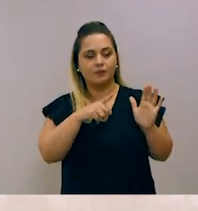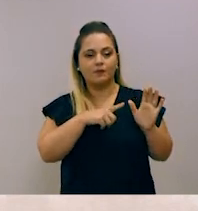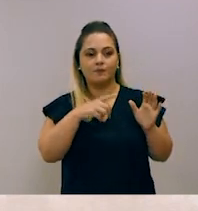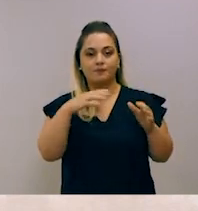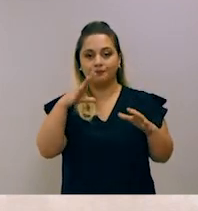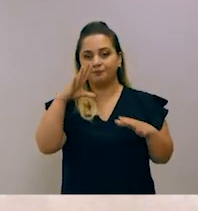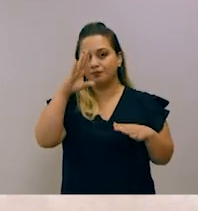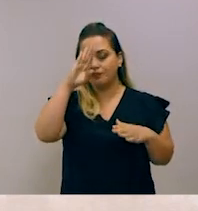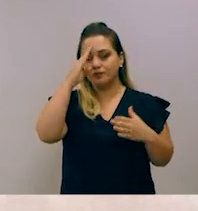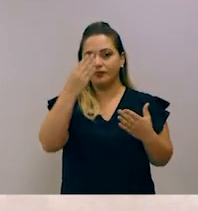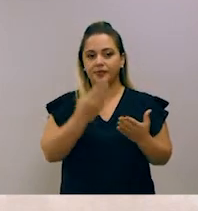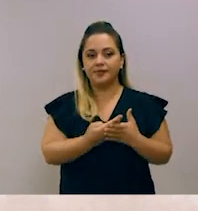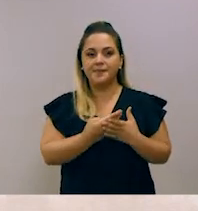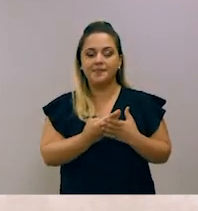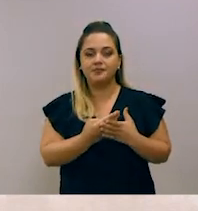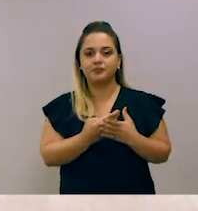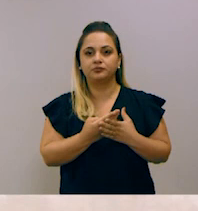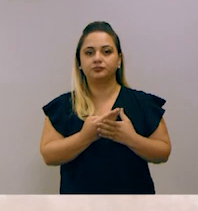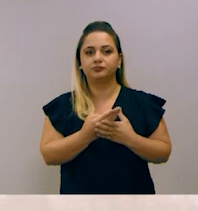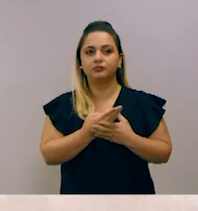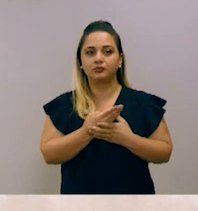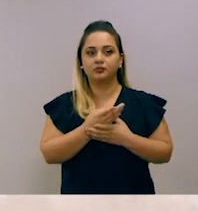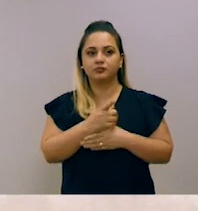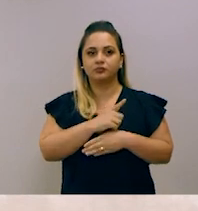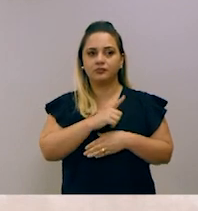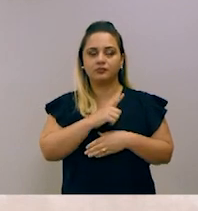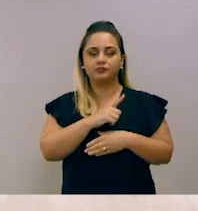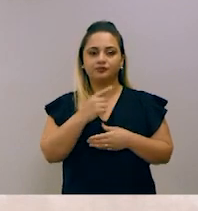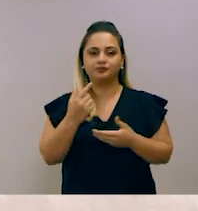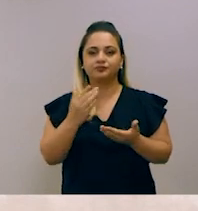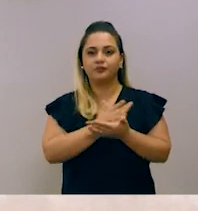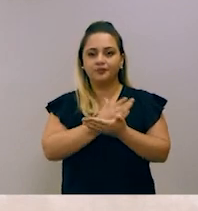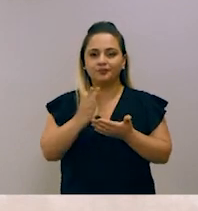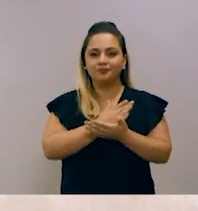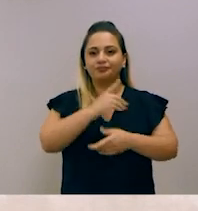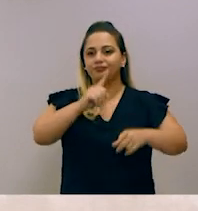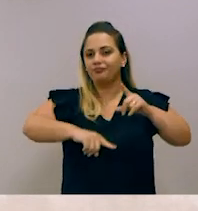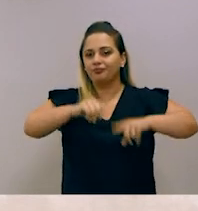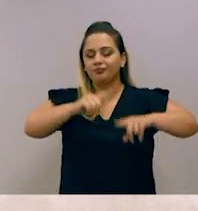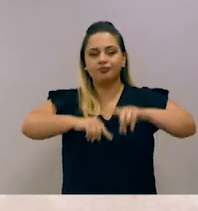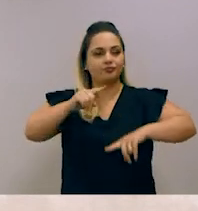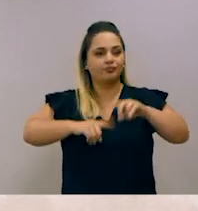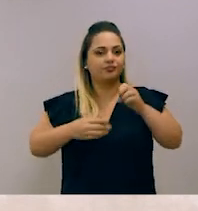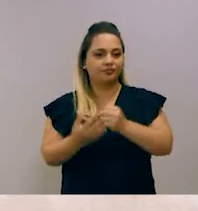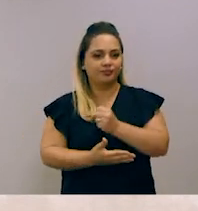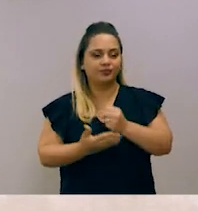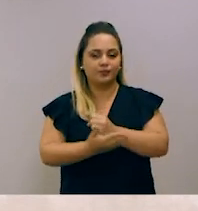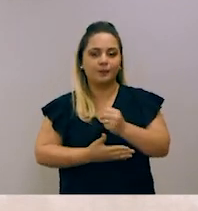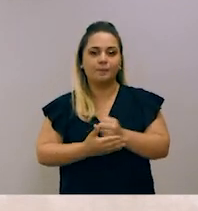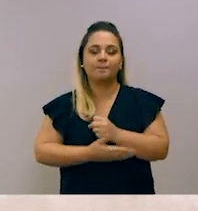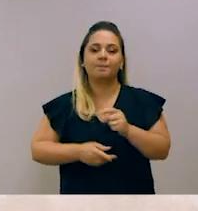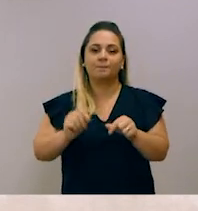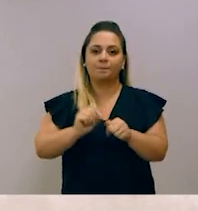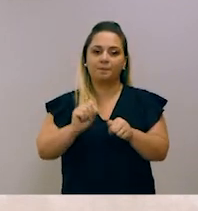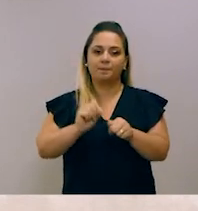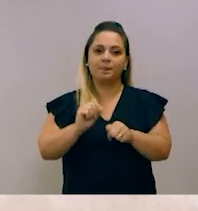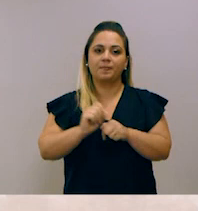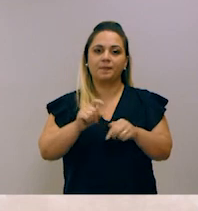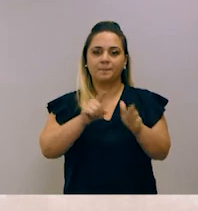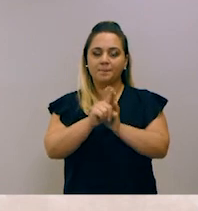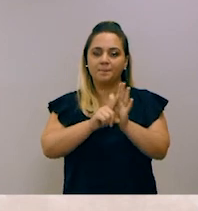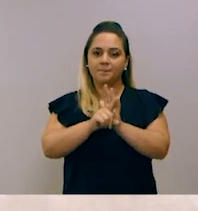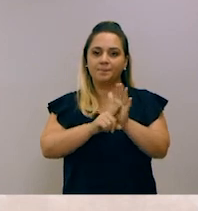if we have a high confidence that it is one of the products that we have in our database, because we